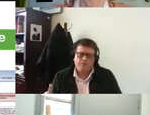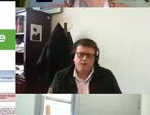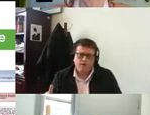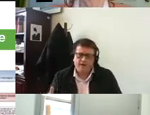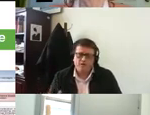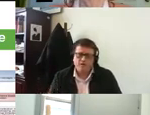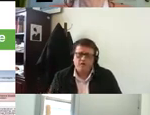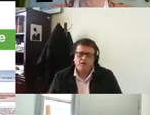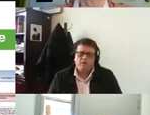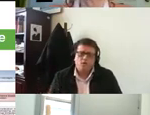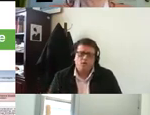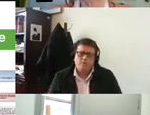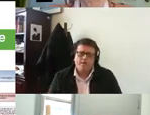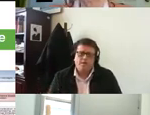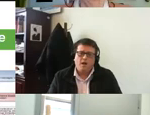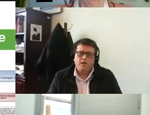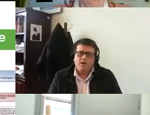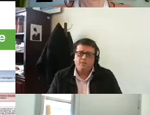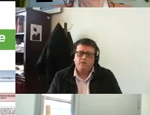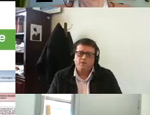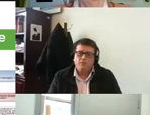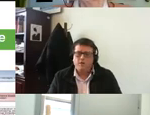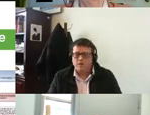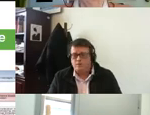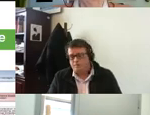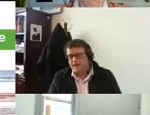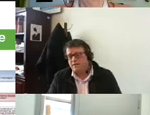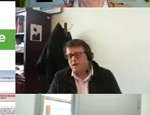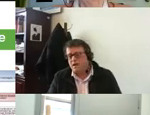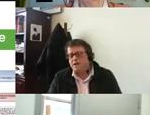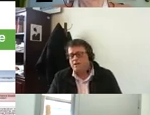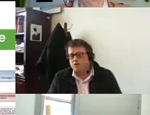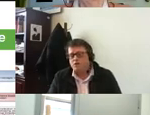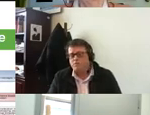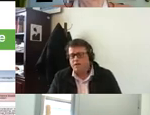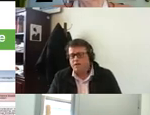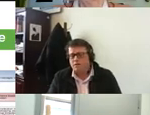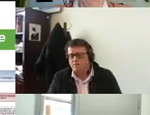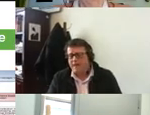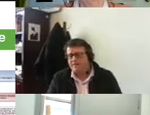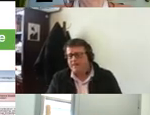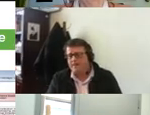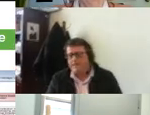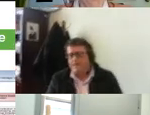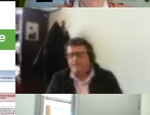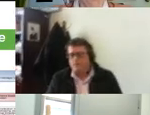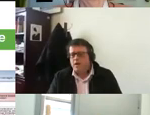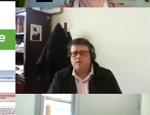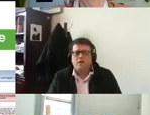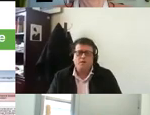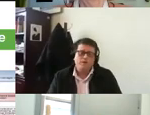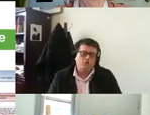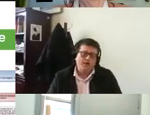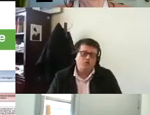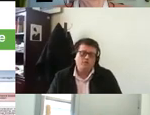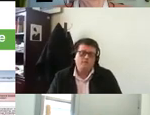to communication. So by the time it comes to, pass some kind of clinical judgment on someone's capacity, we're not